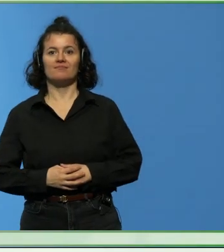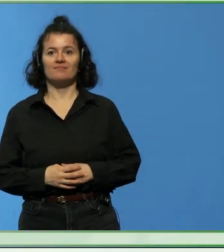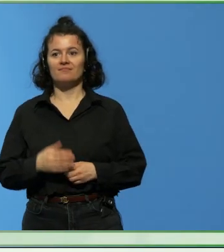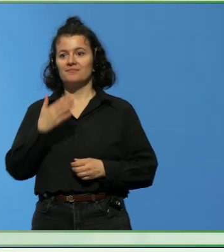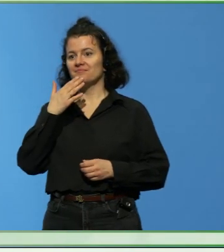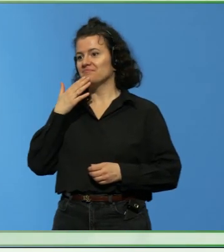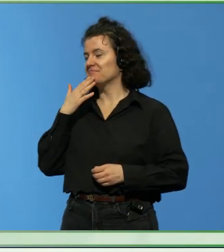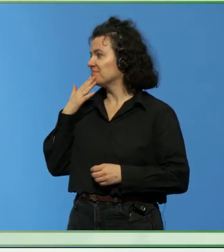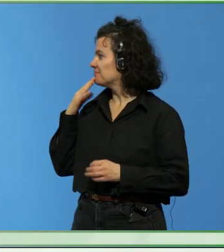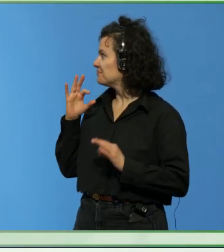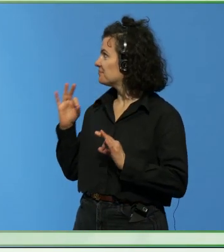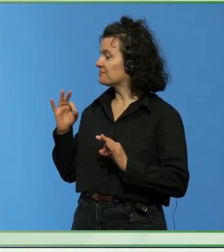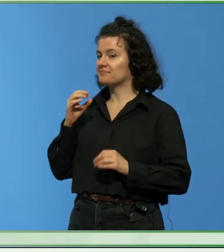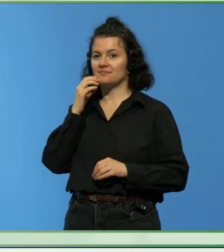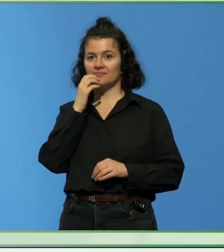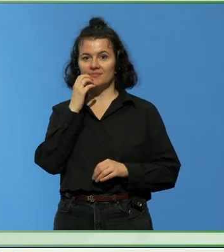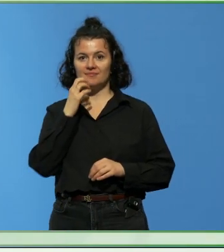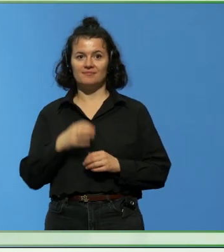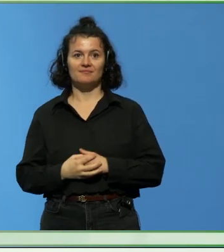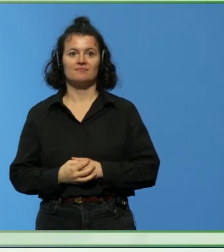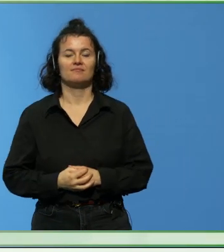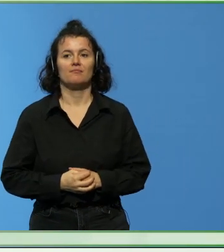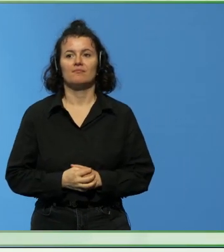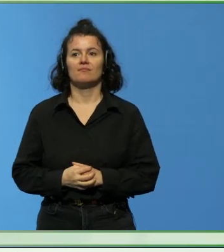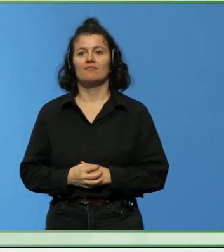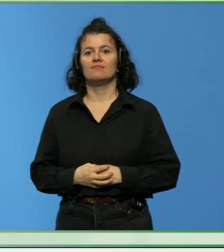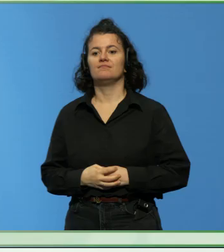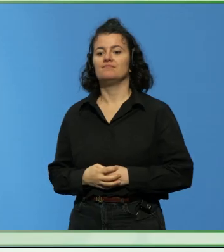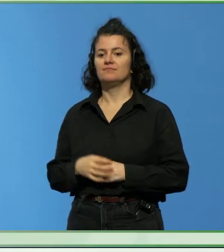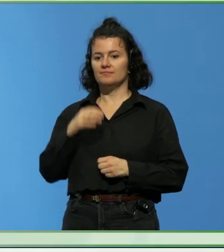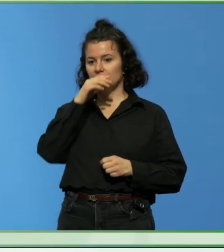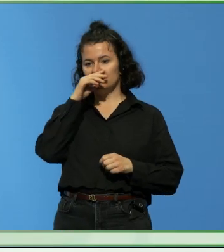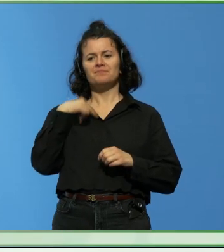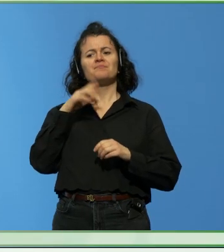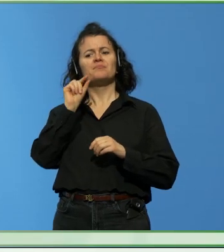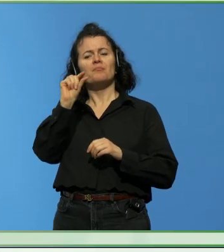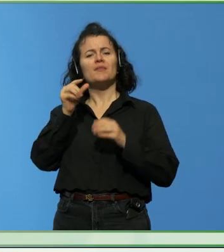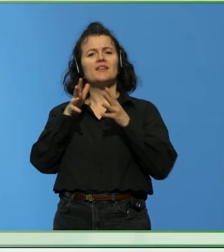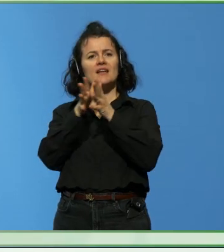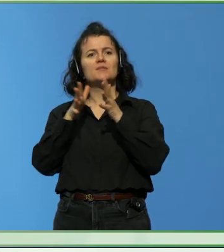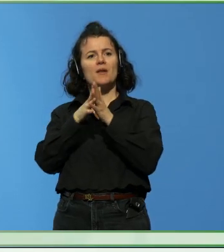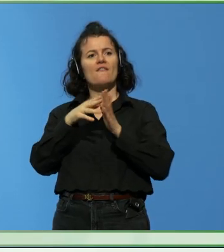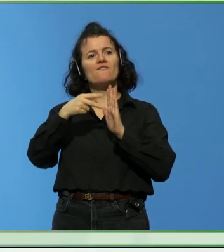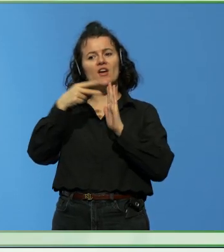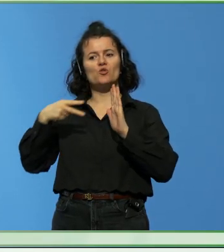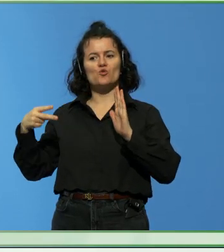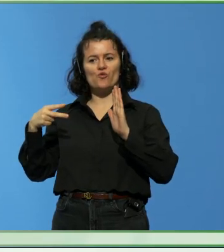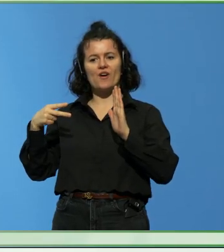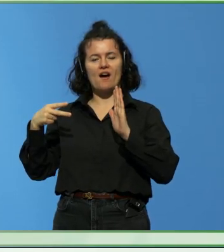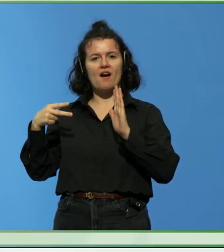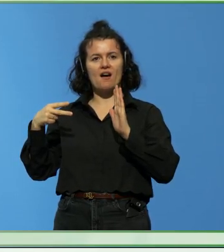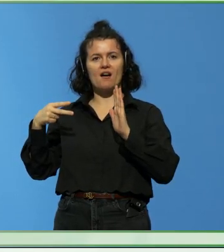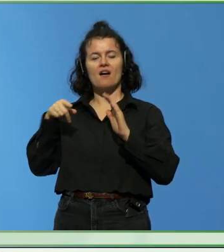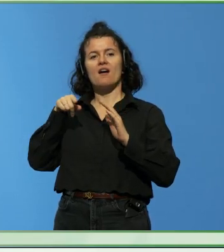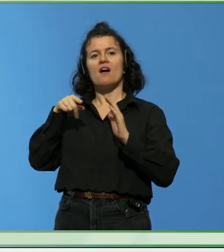Oops. So I'm talking about the Vienna campaign. This is a collaborative study between